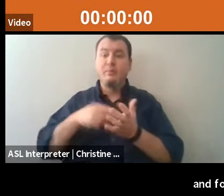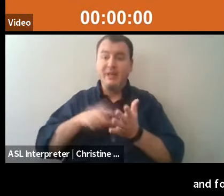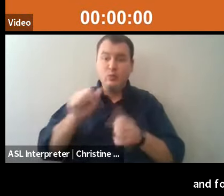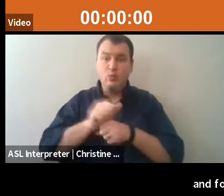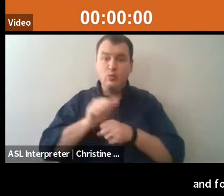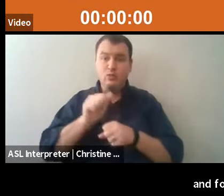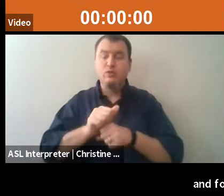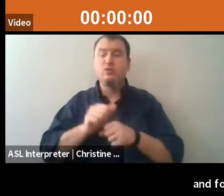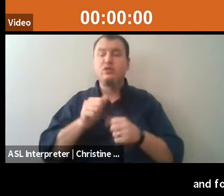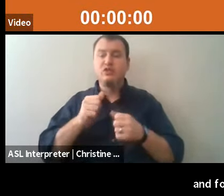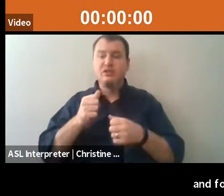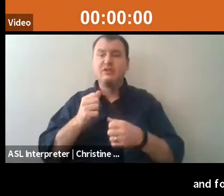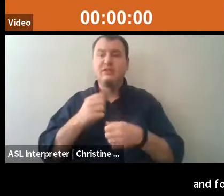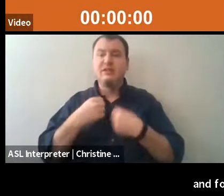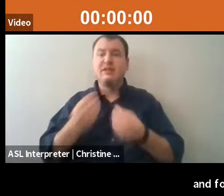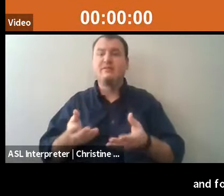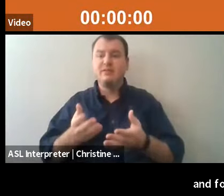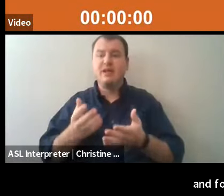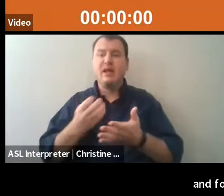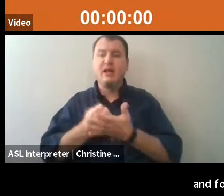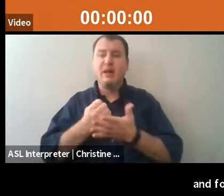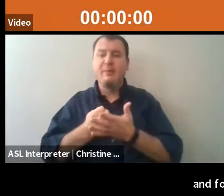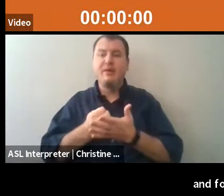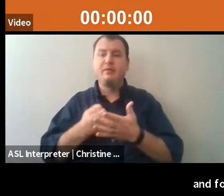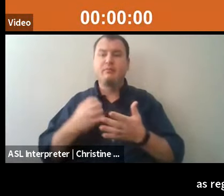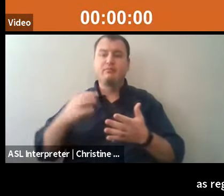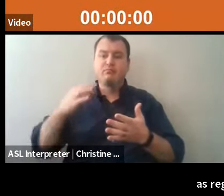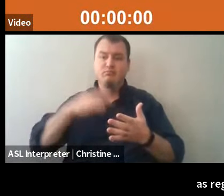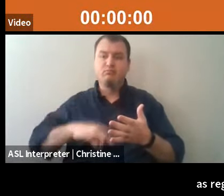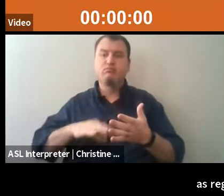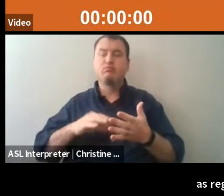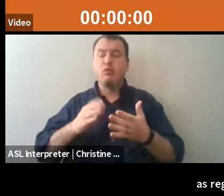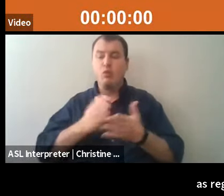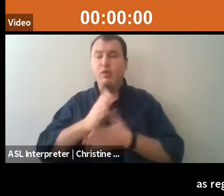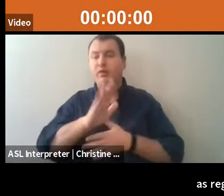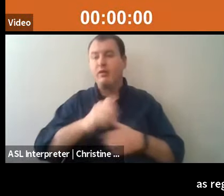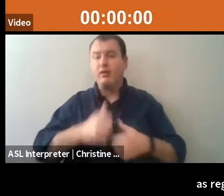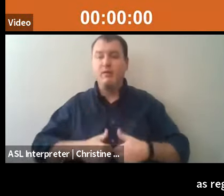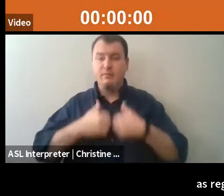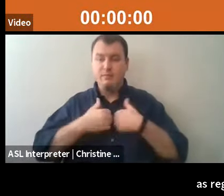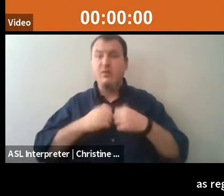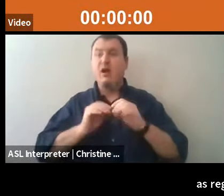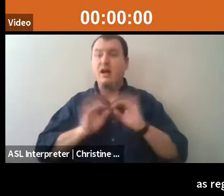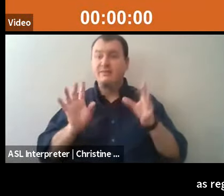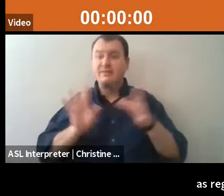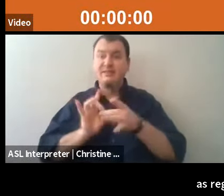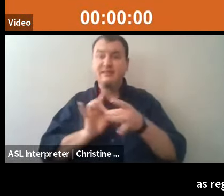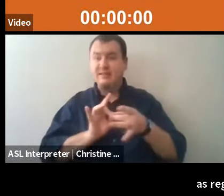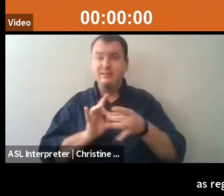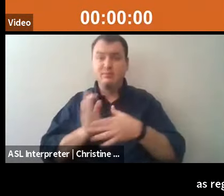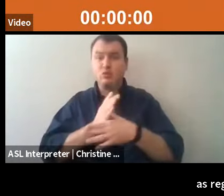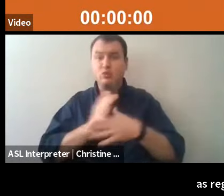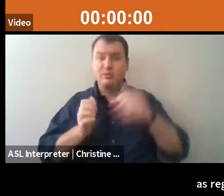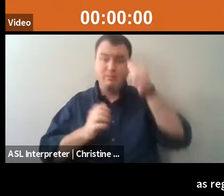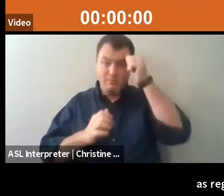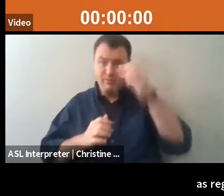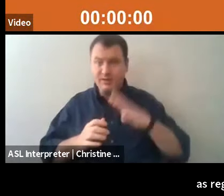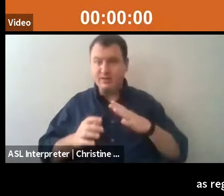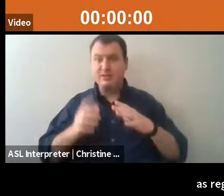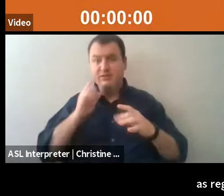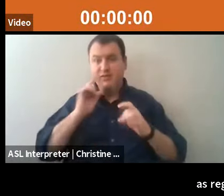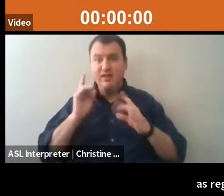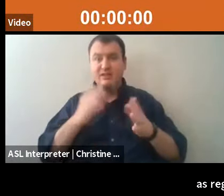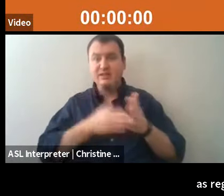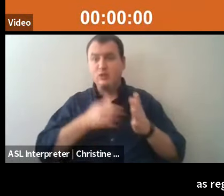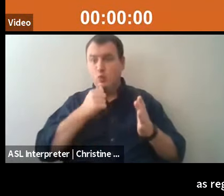economic independence throughout life. And there is an obvious link between men's violence